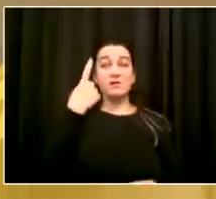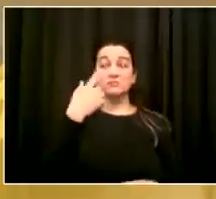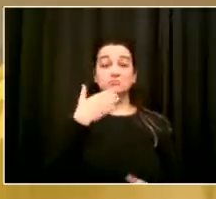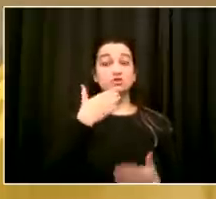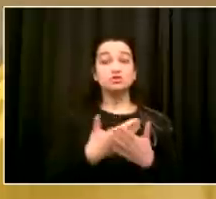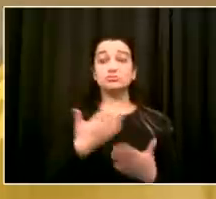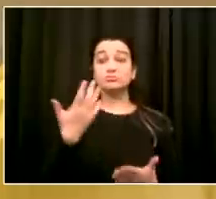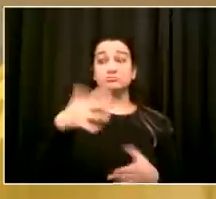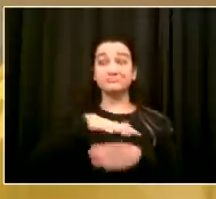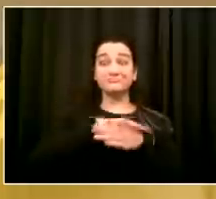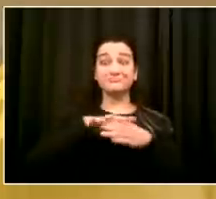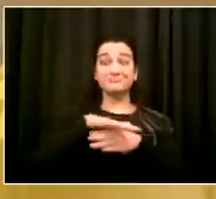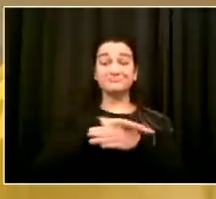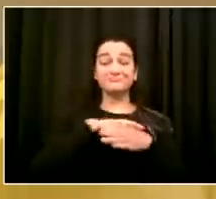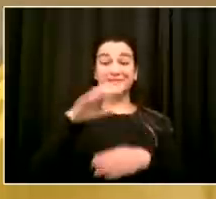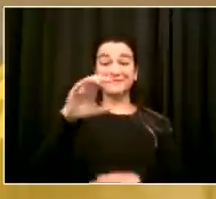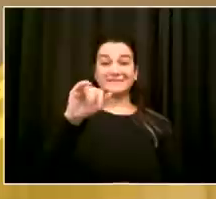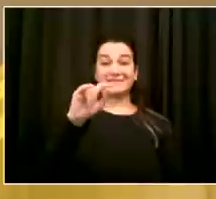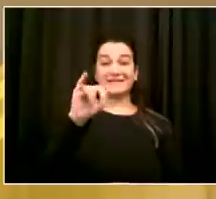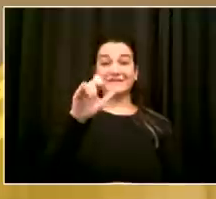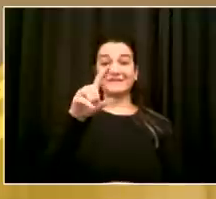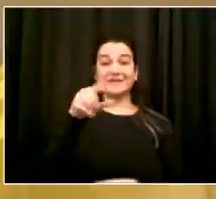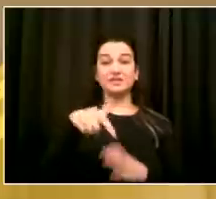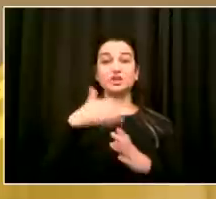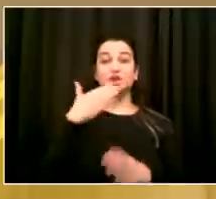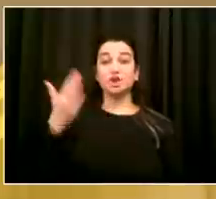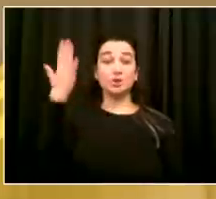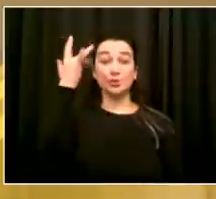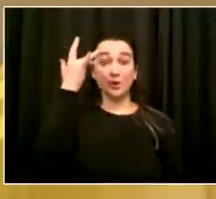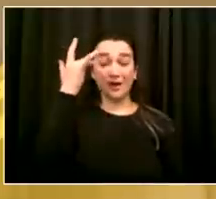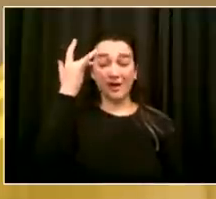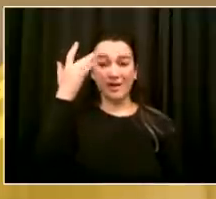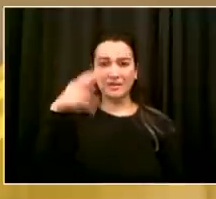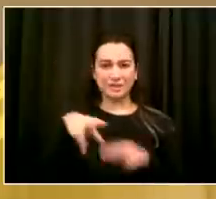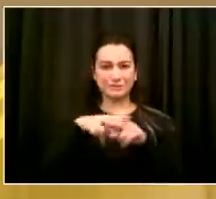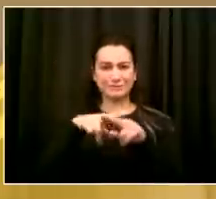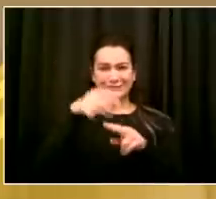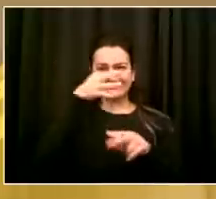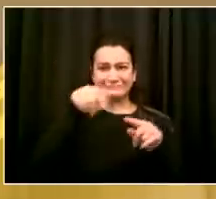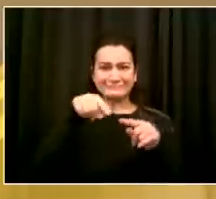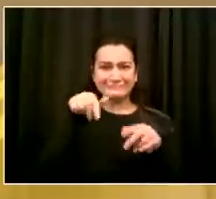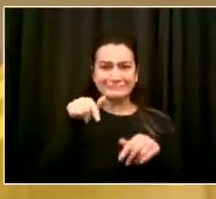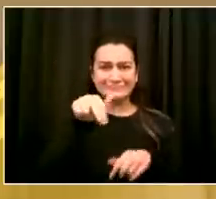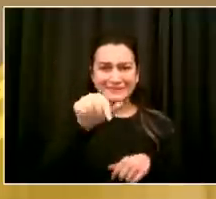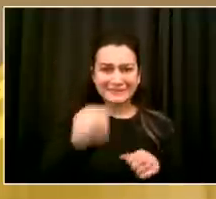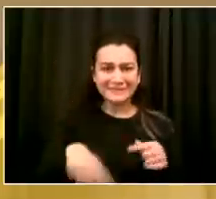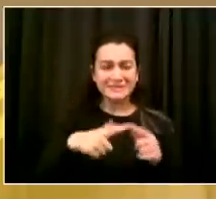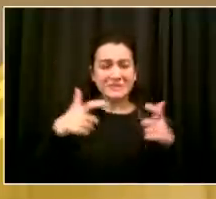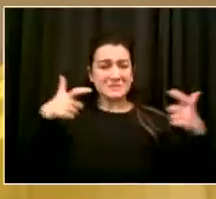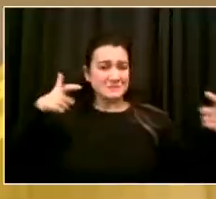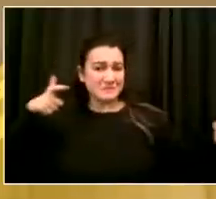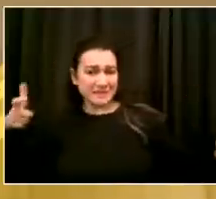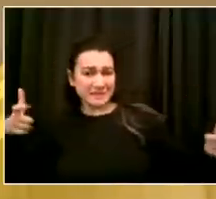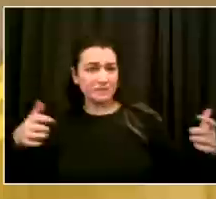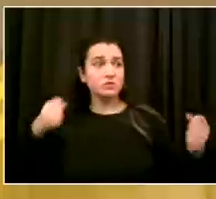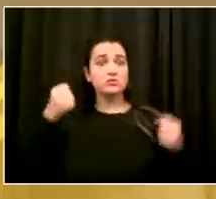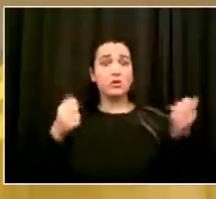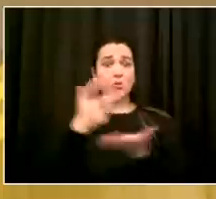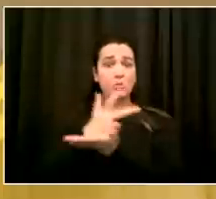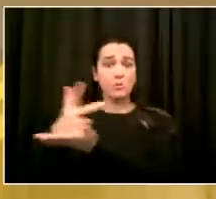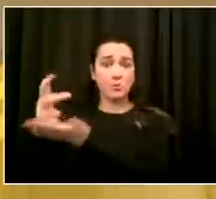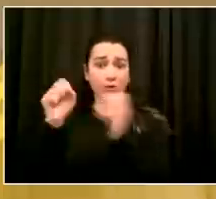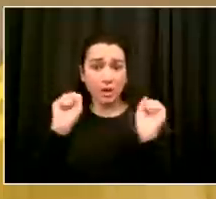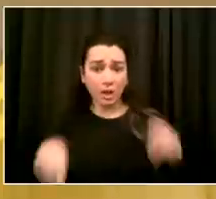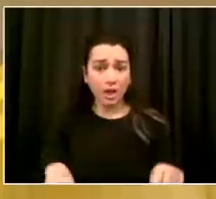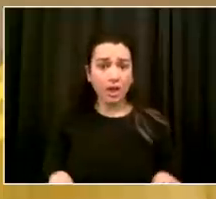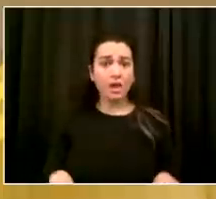and like the mayor said, you know, we'll vaccinate anybody in, you know, in the New York area. The goal is to just